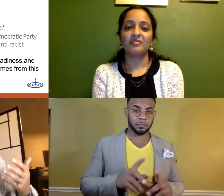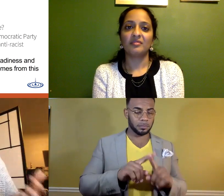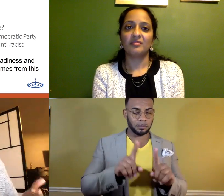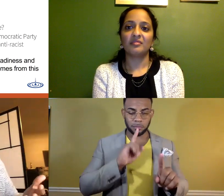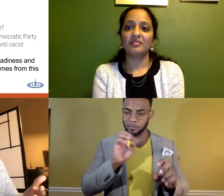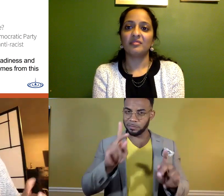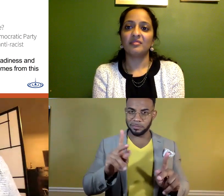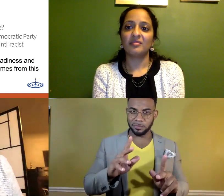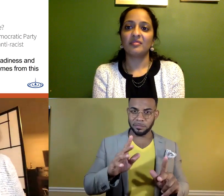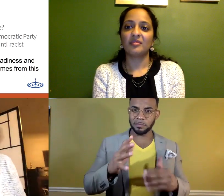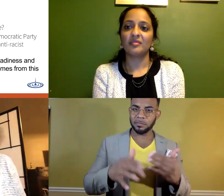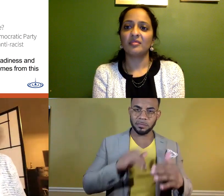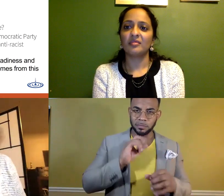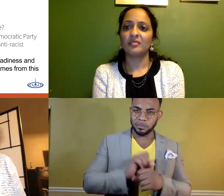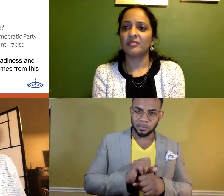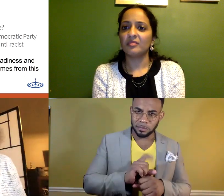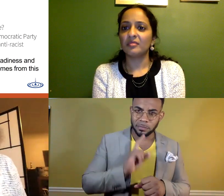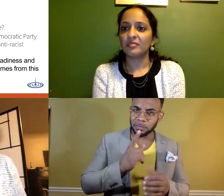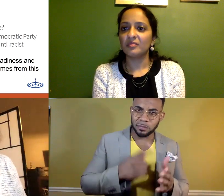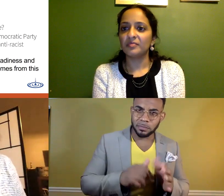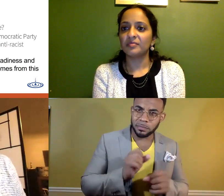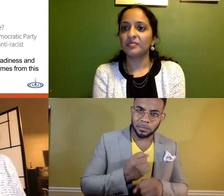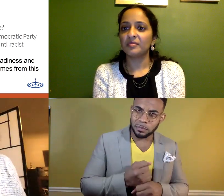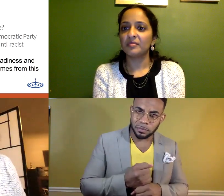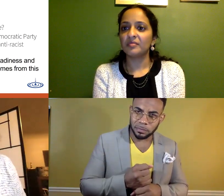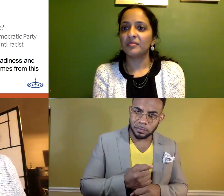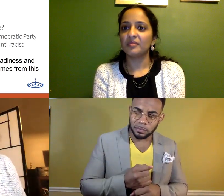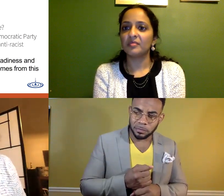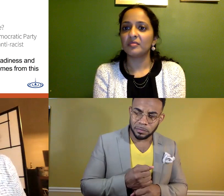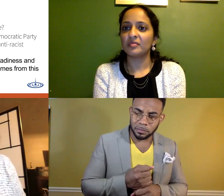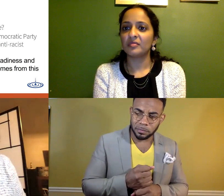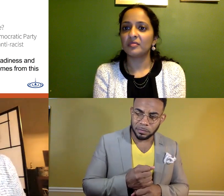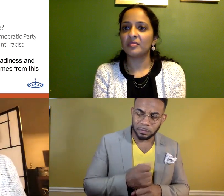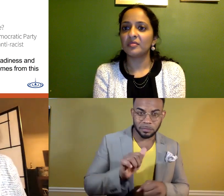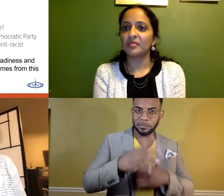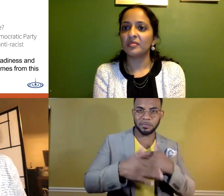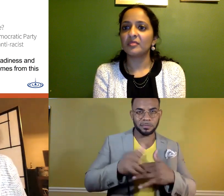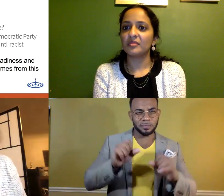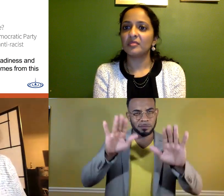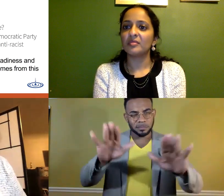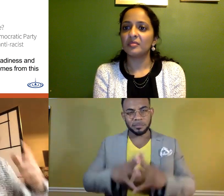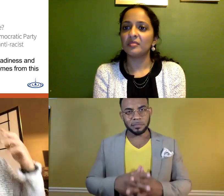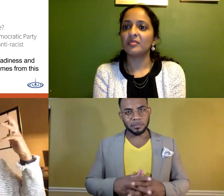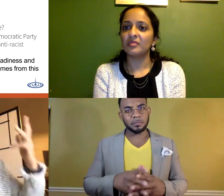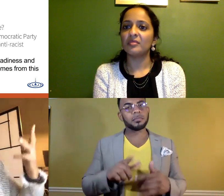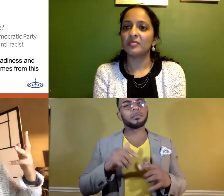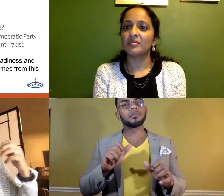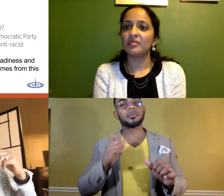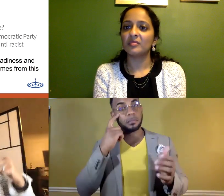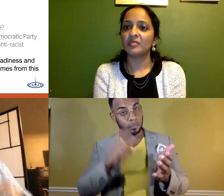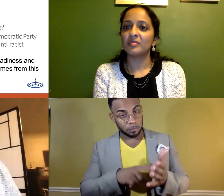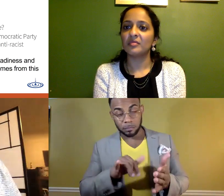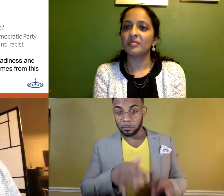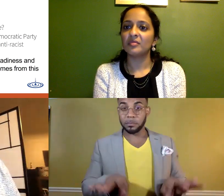is okay. It actually is what makes this country so great. And so when we can acknowledge that,